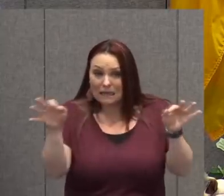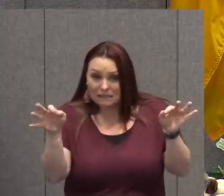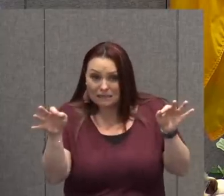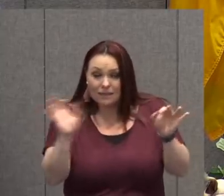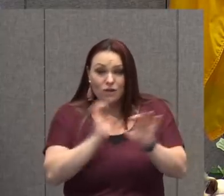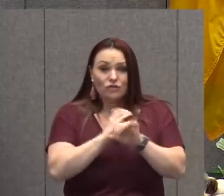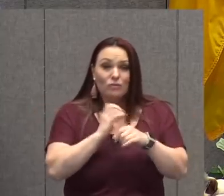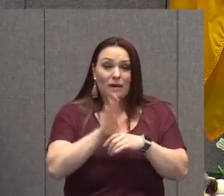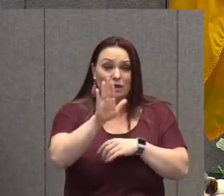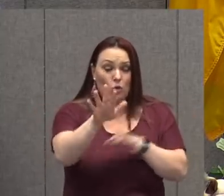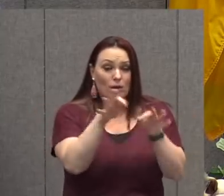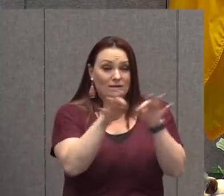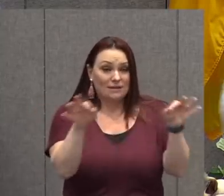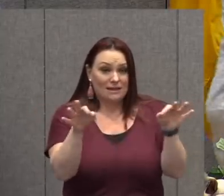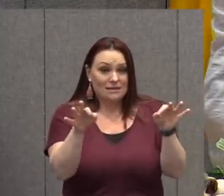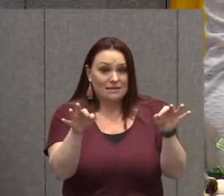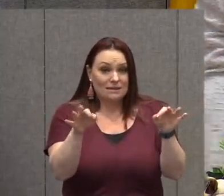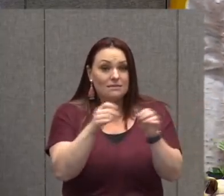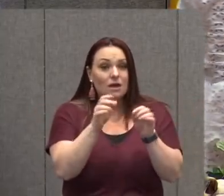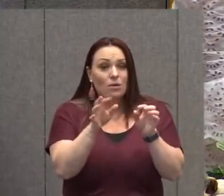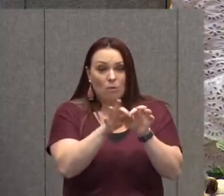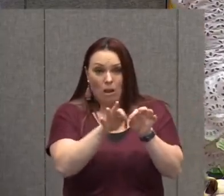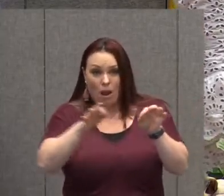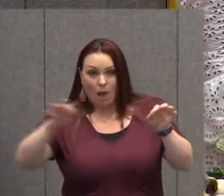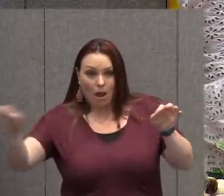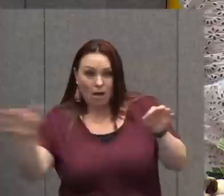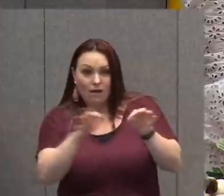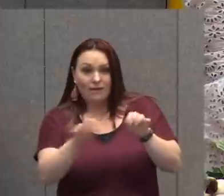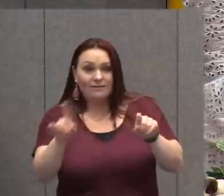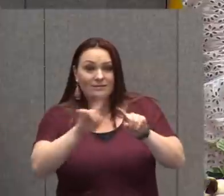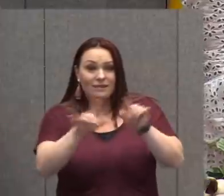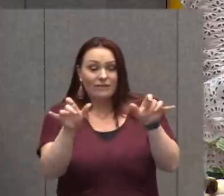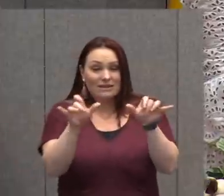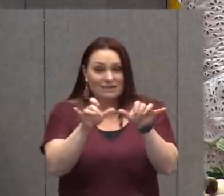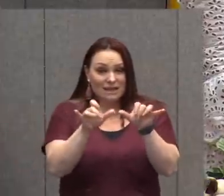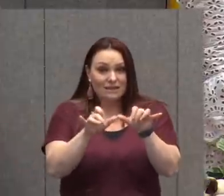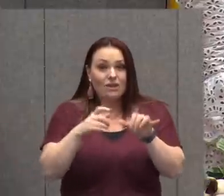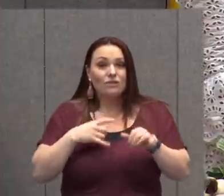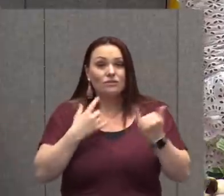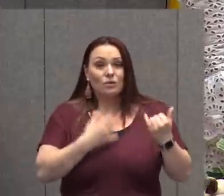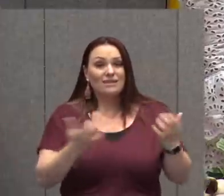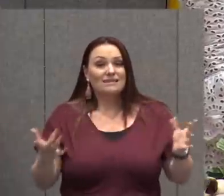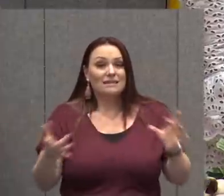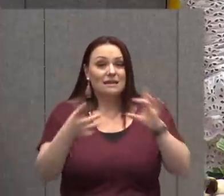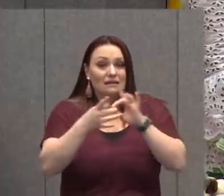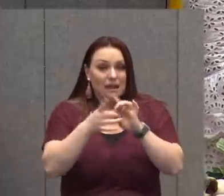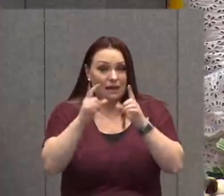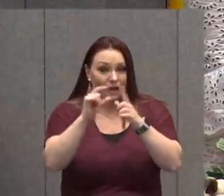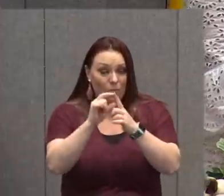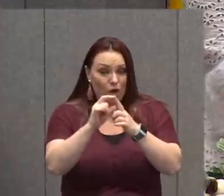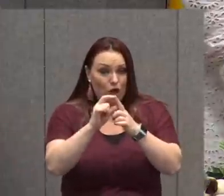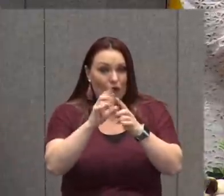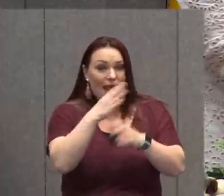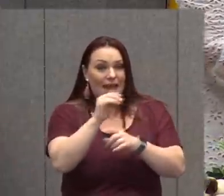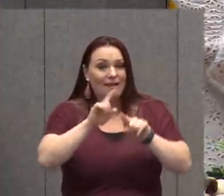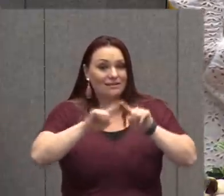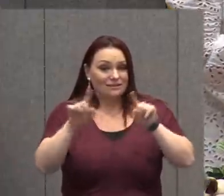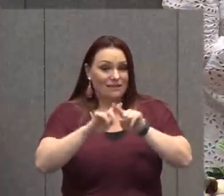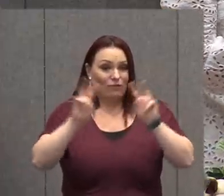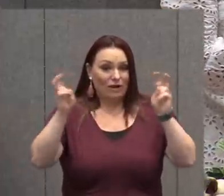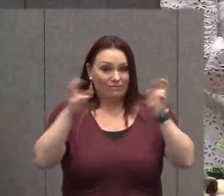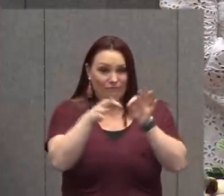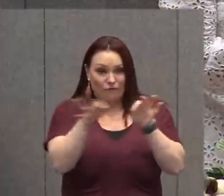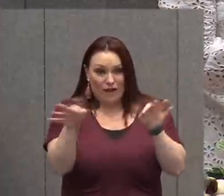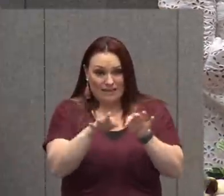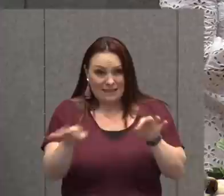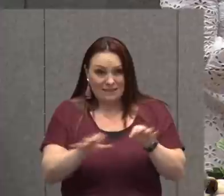sizes. So this is called linking words and phrases chart. This will be found on our At